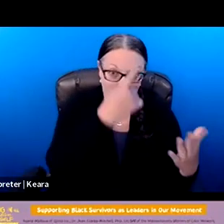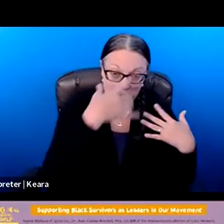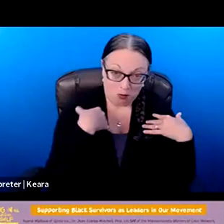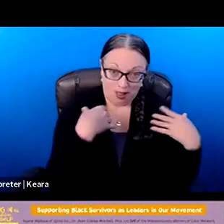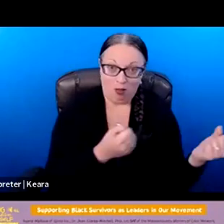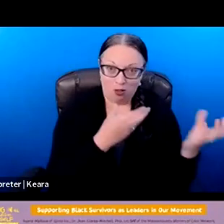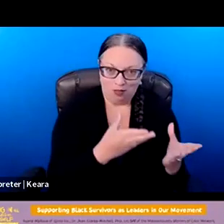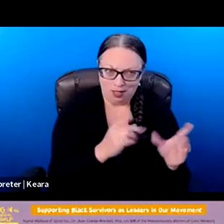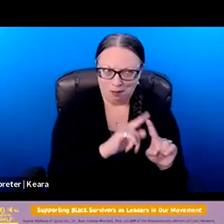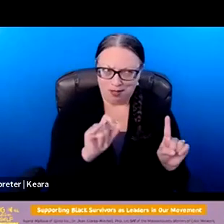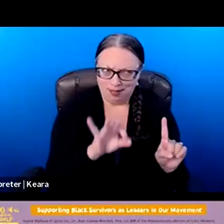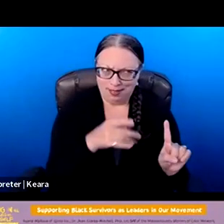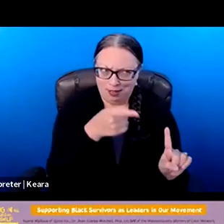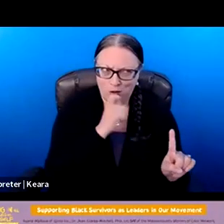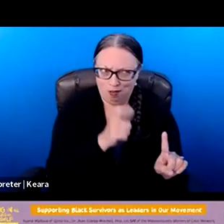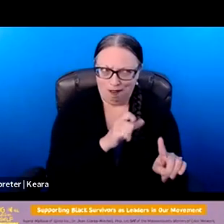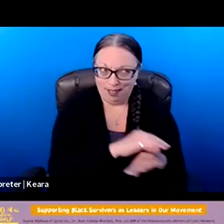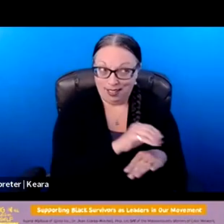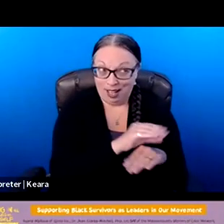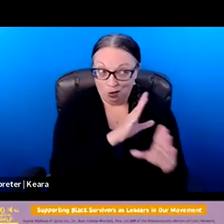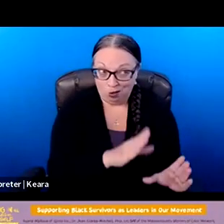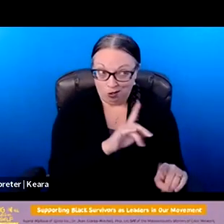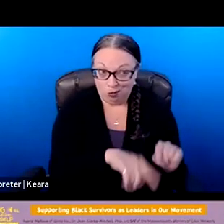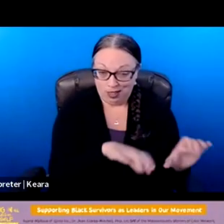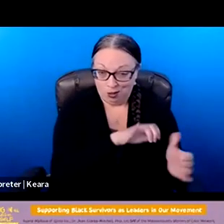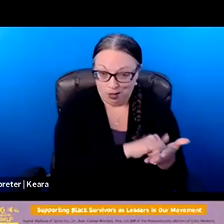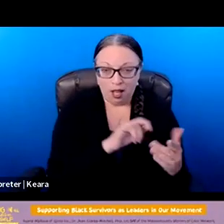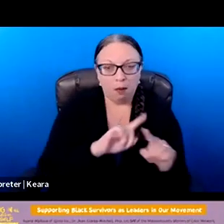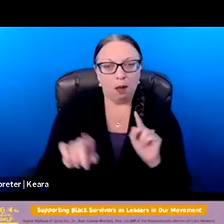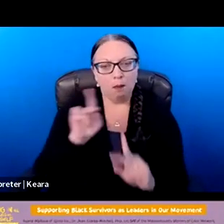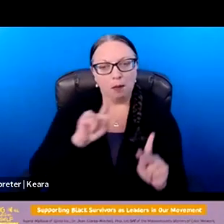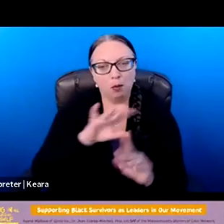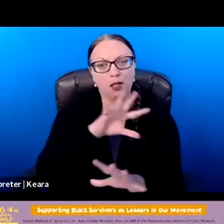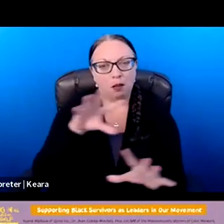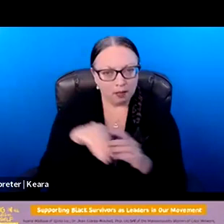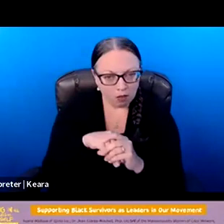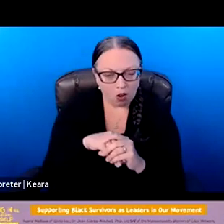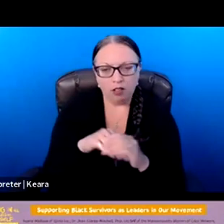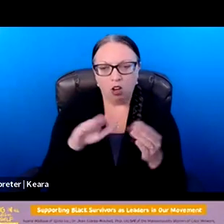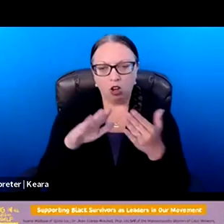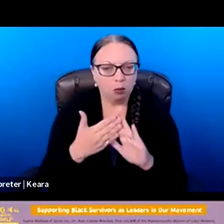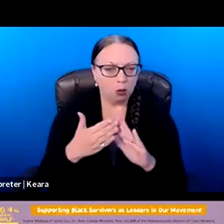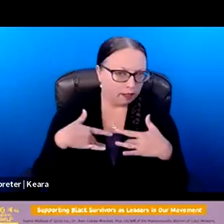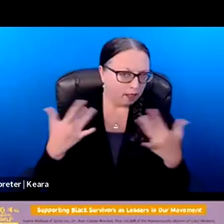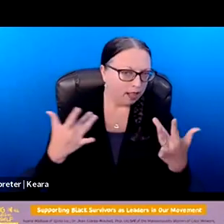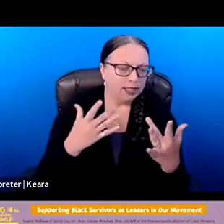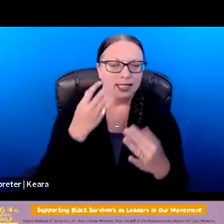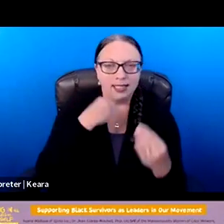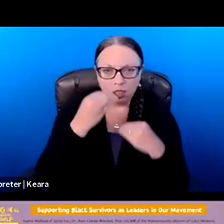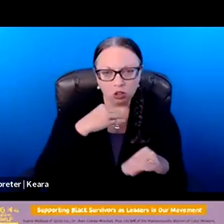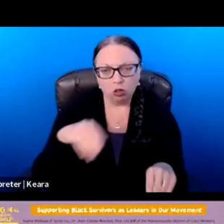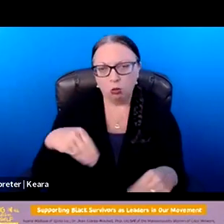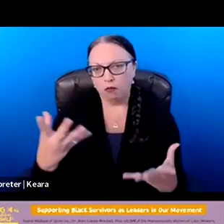counselor, can't really do that. But we do appreciate people just getting involved in our community events like dinners or providing food, like clothes